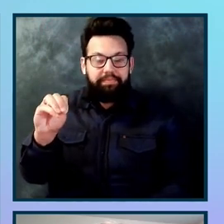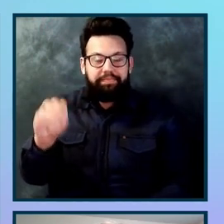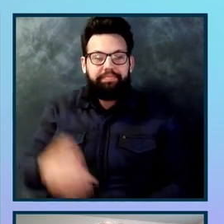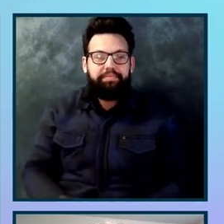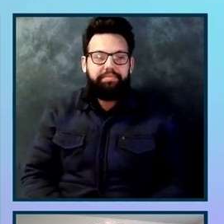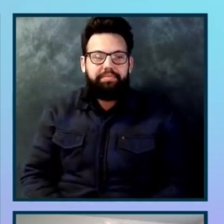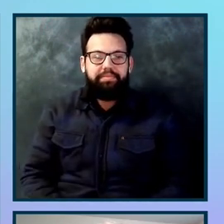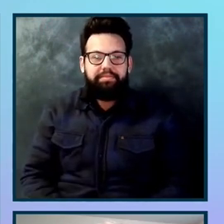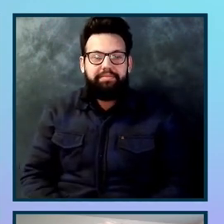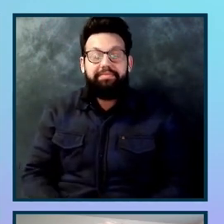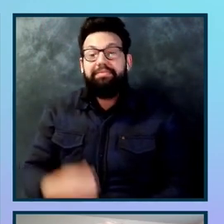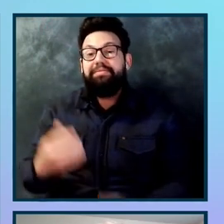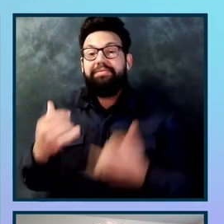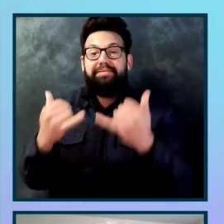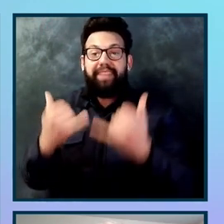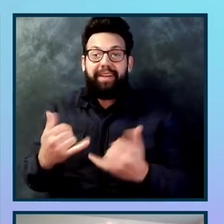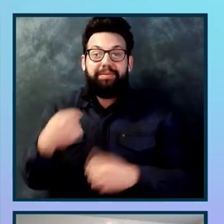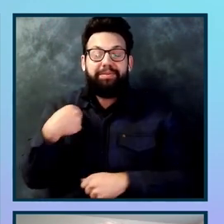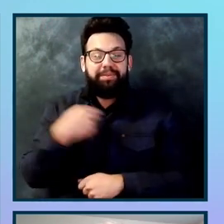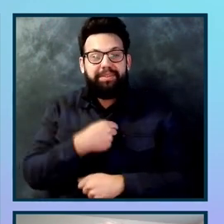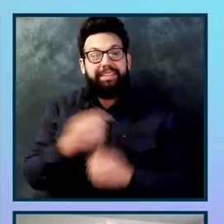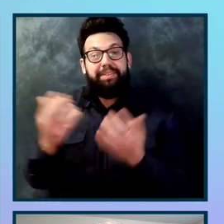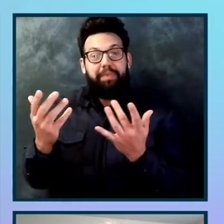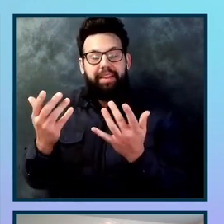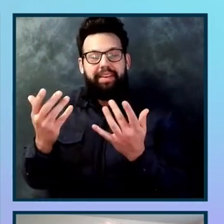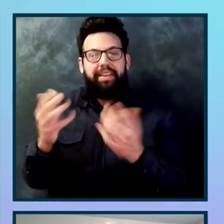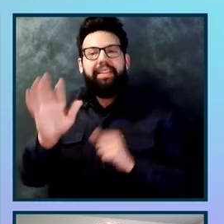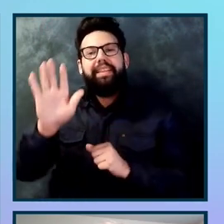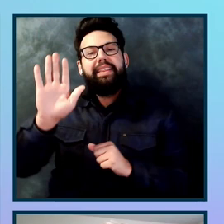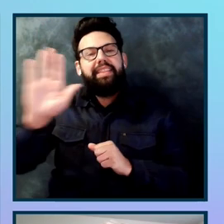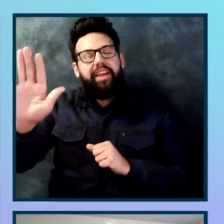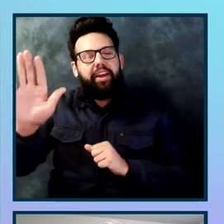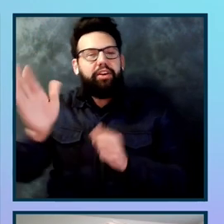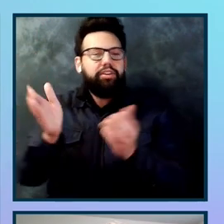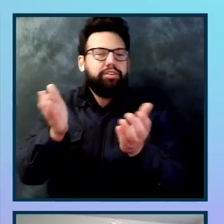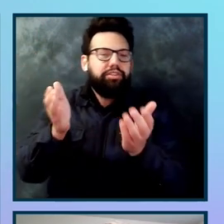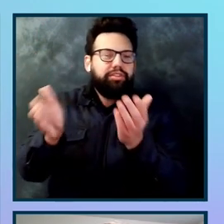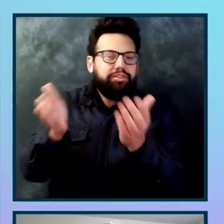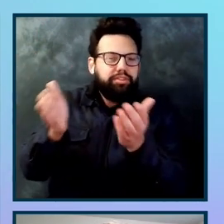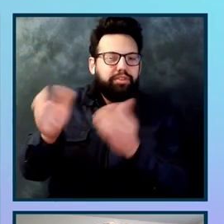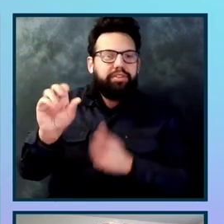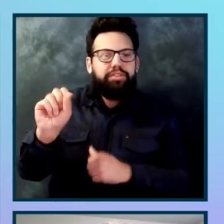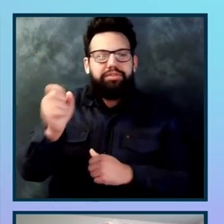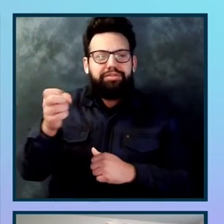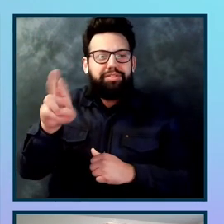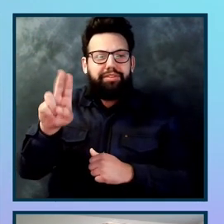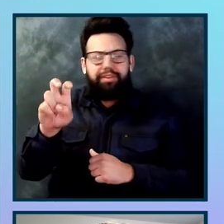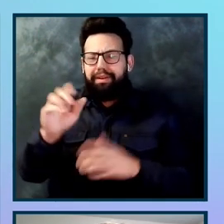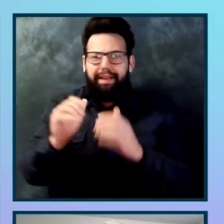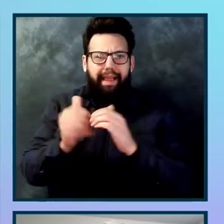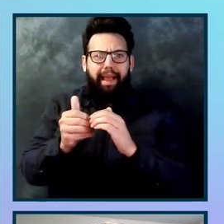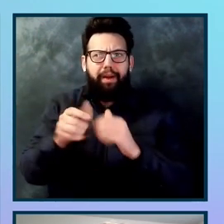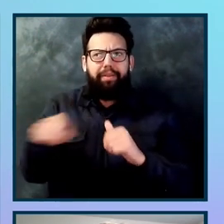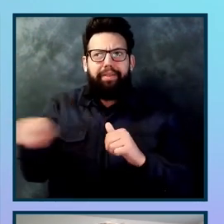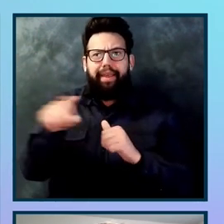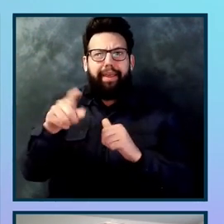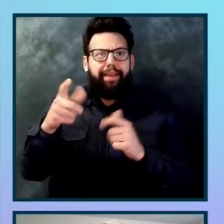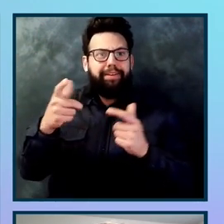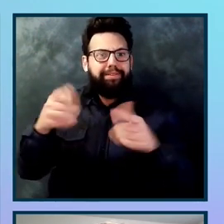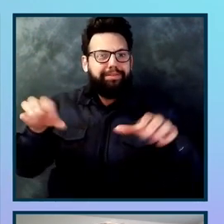And now we wait, and they'll do the scan from their servers or however they make this magic happen on the back end instead of